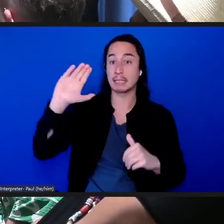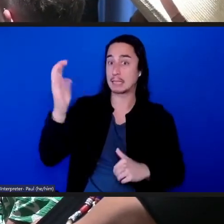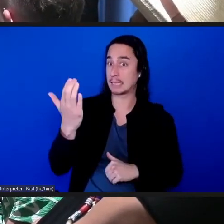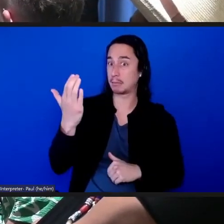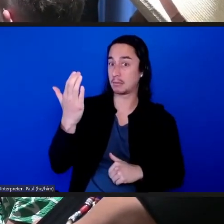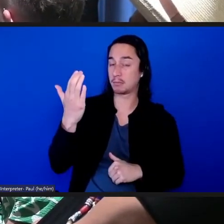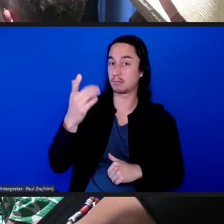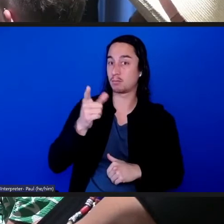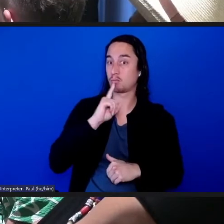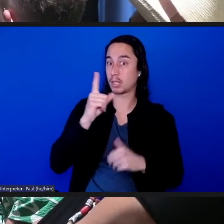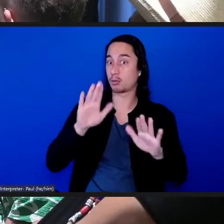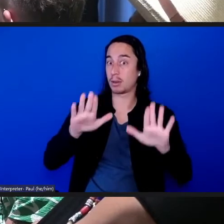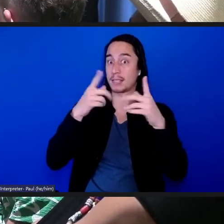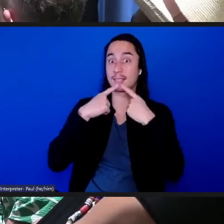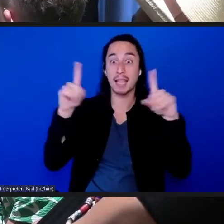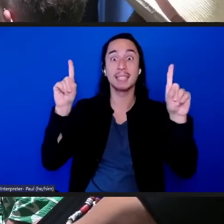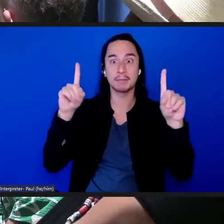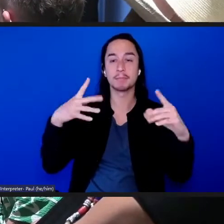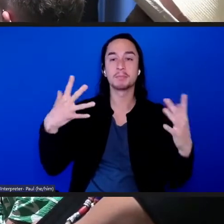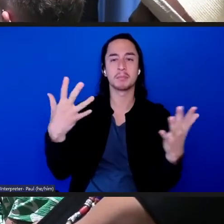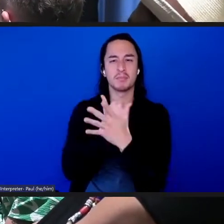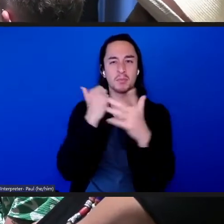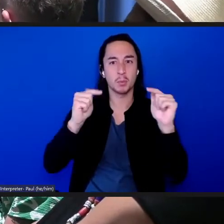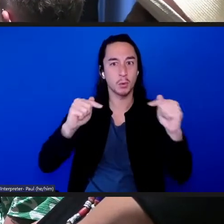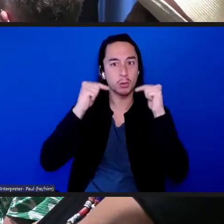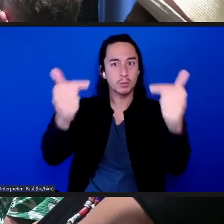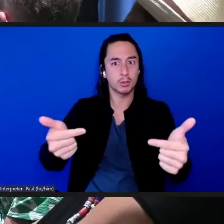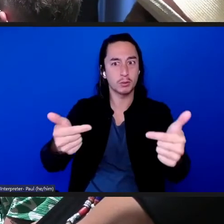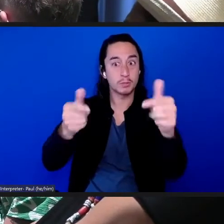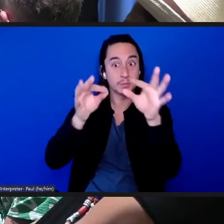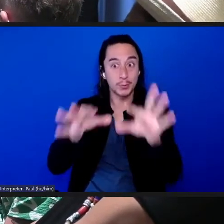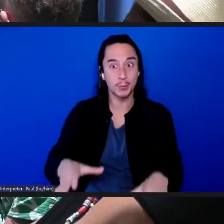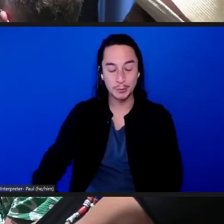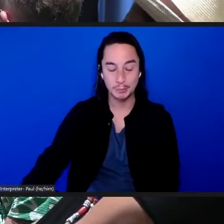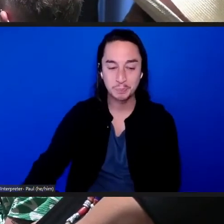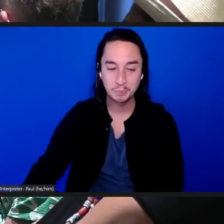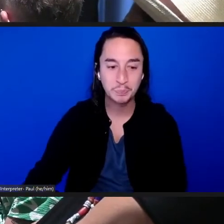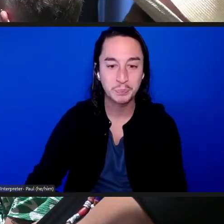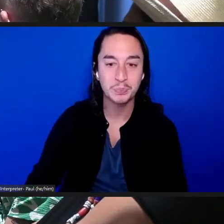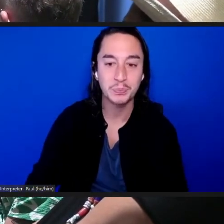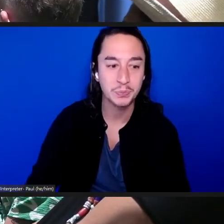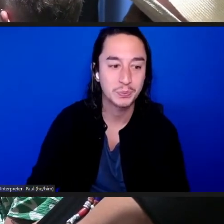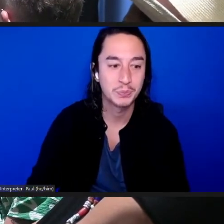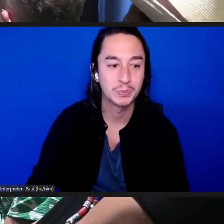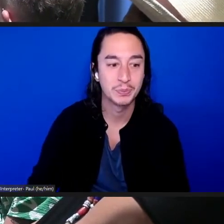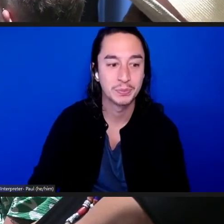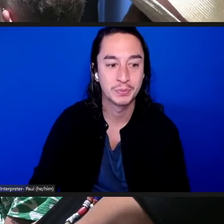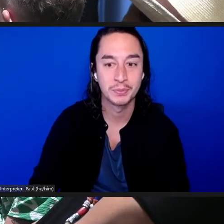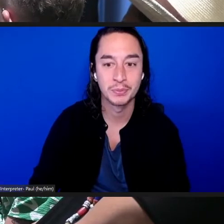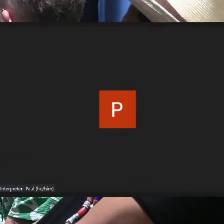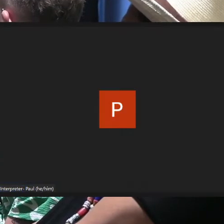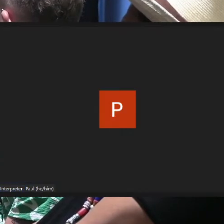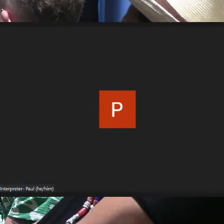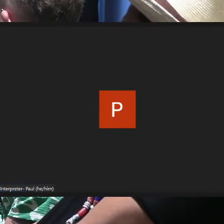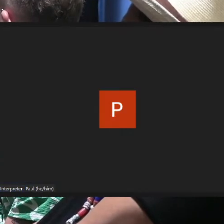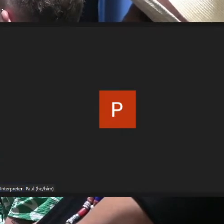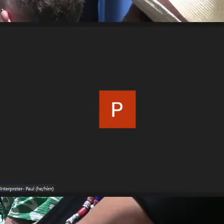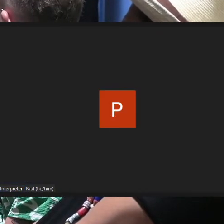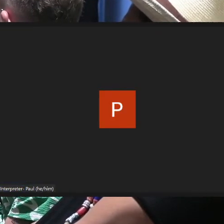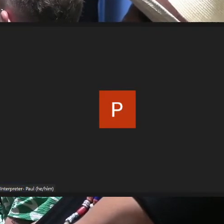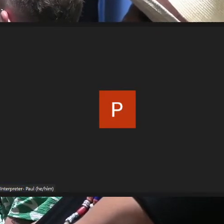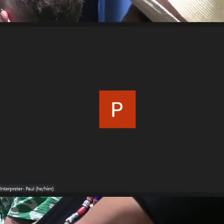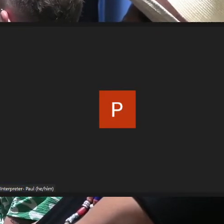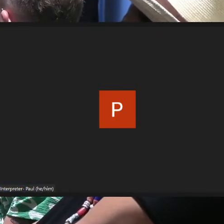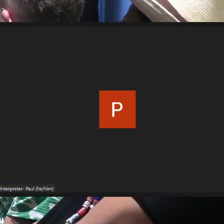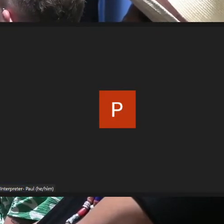to be a really great success. People made connections, they enjoyed the conversations that they had with each other, and